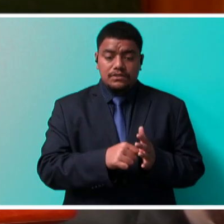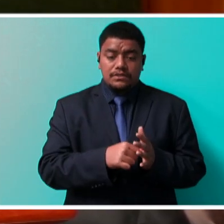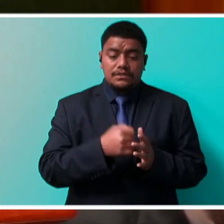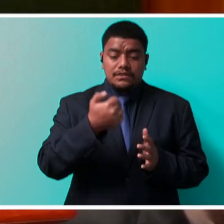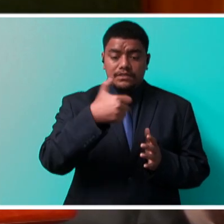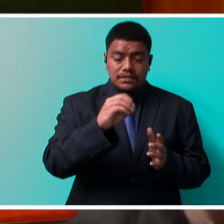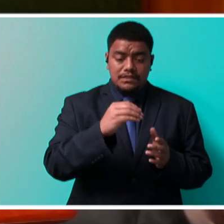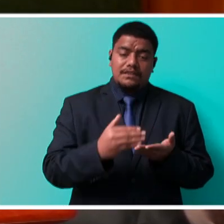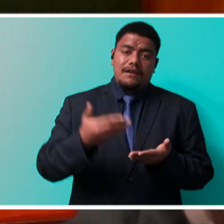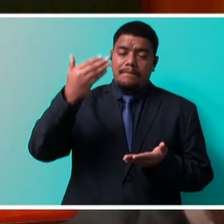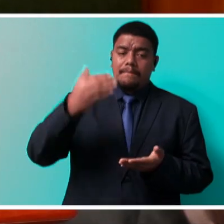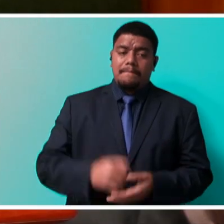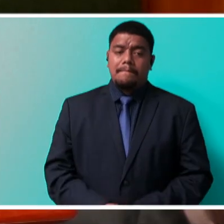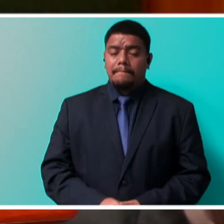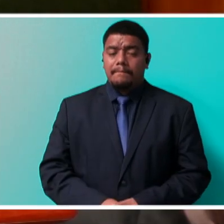60 and above.